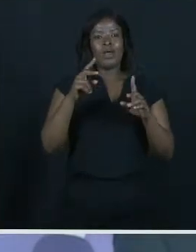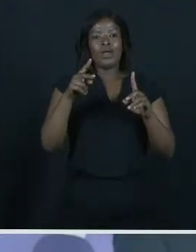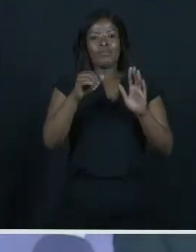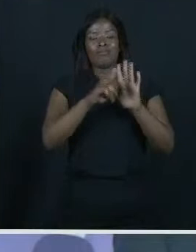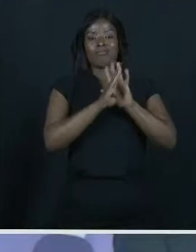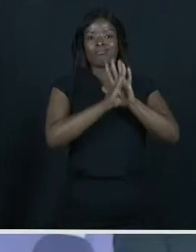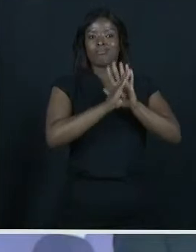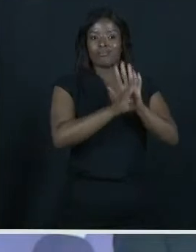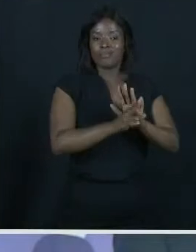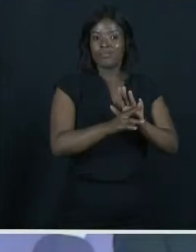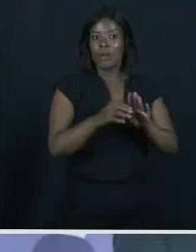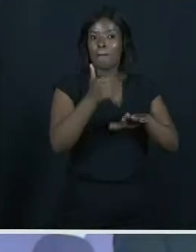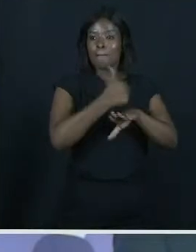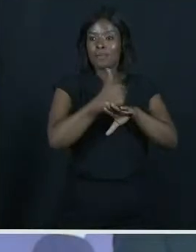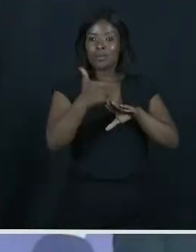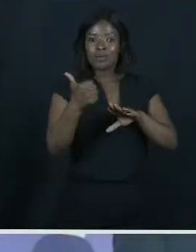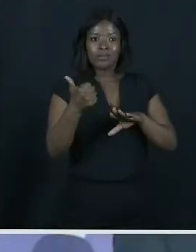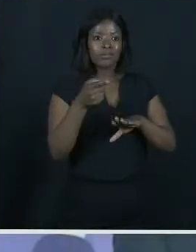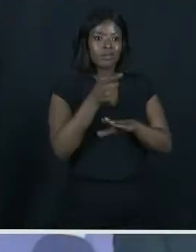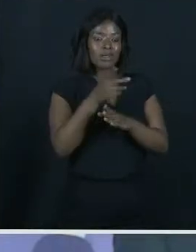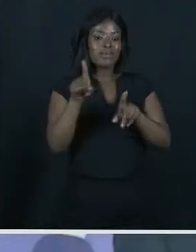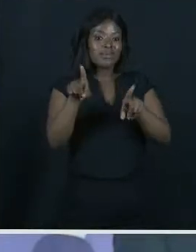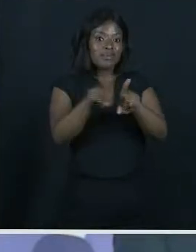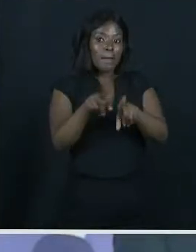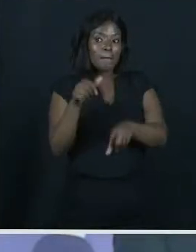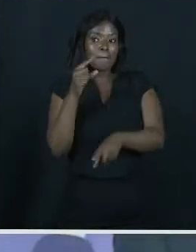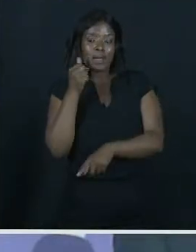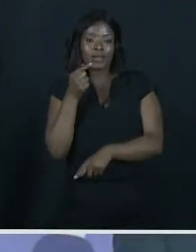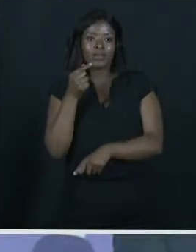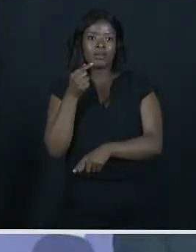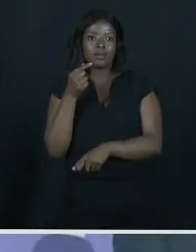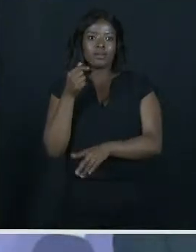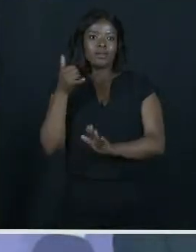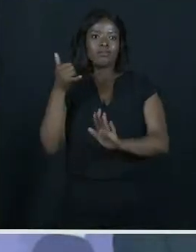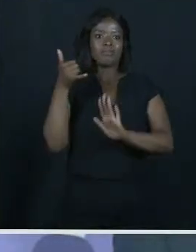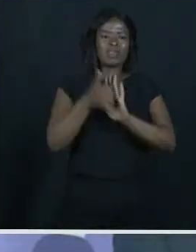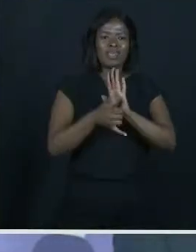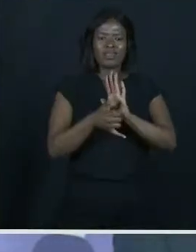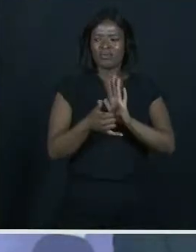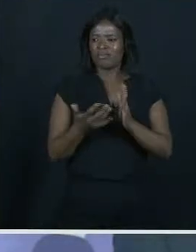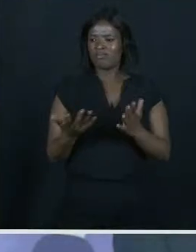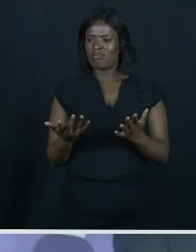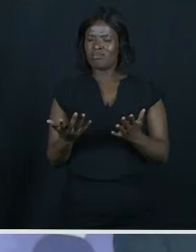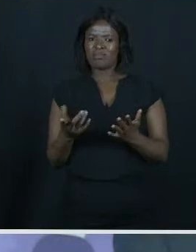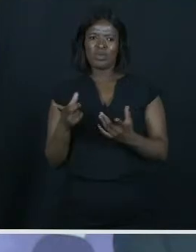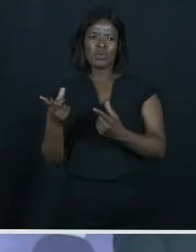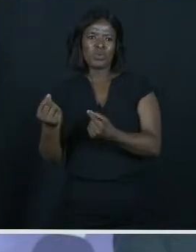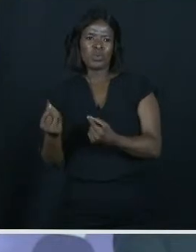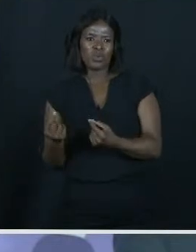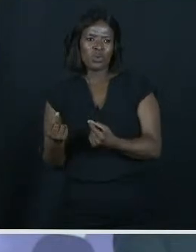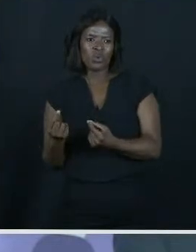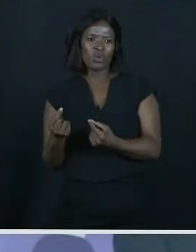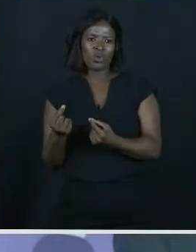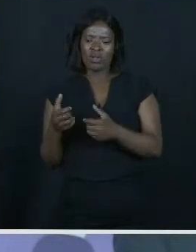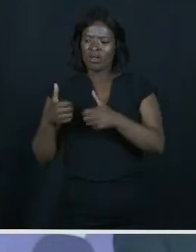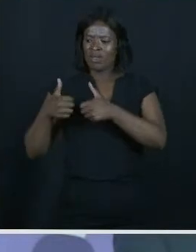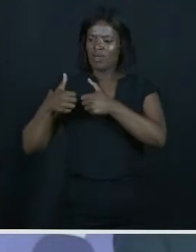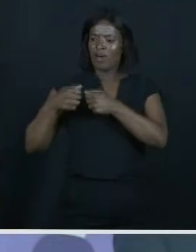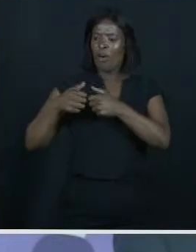is high because the same man who's willing to kill another man because he offended him, what do you think he'll do to his partner in his